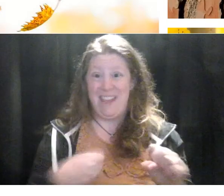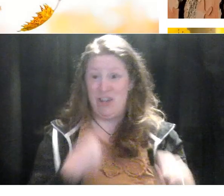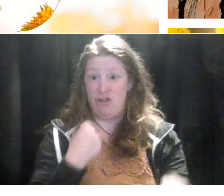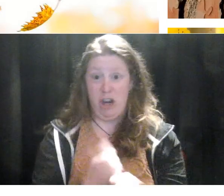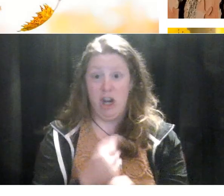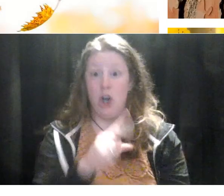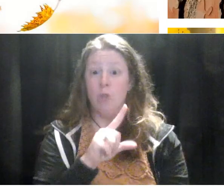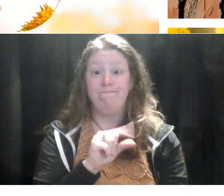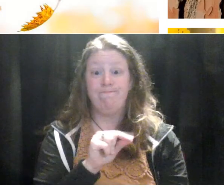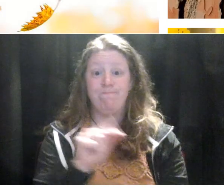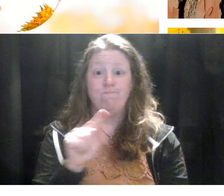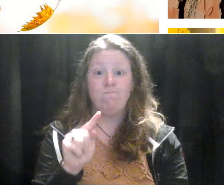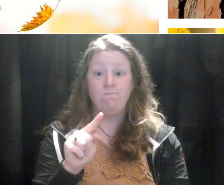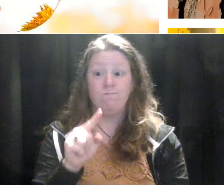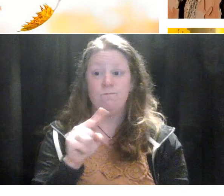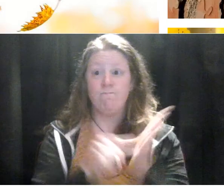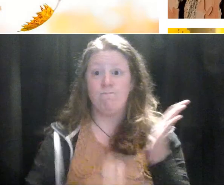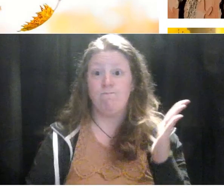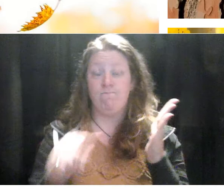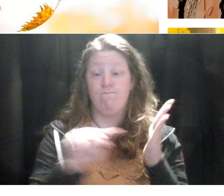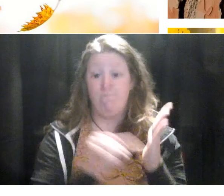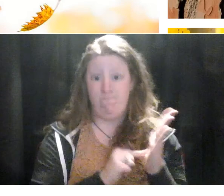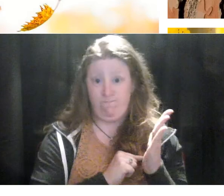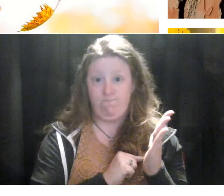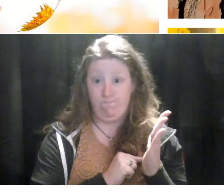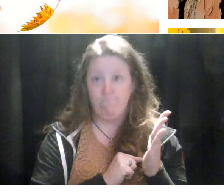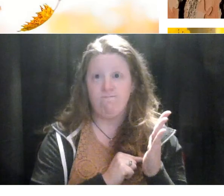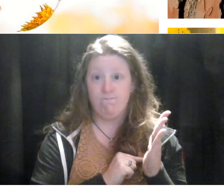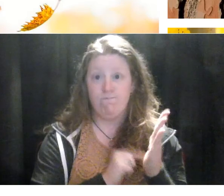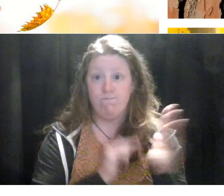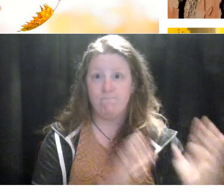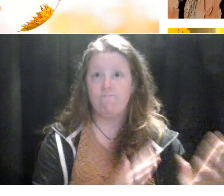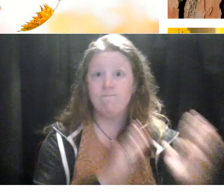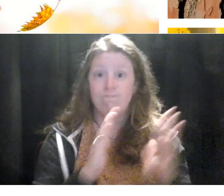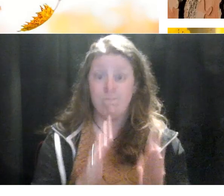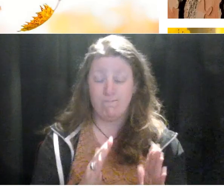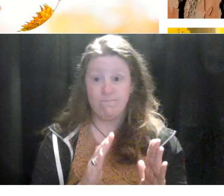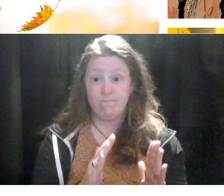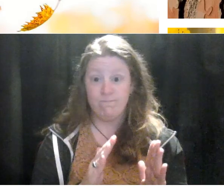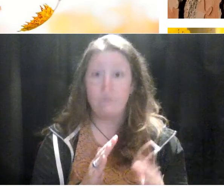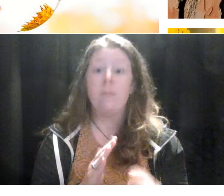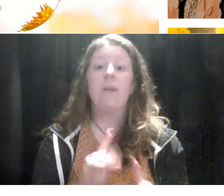Traditional camp this year for 2021 is canceled.